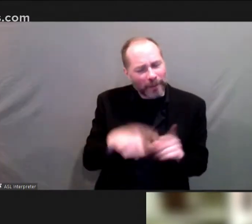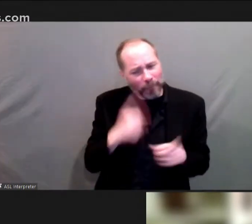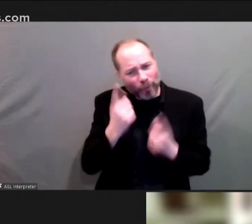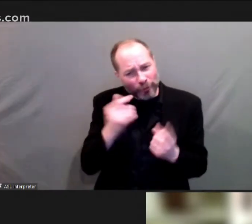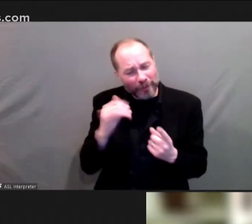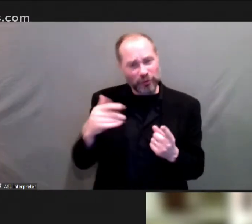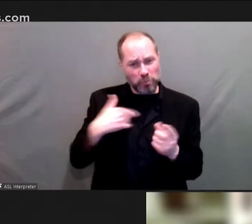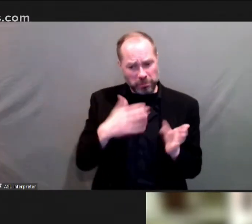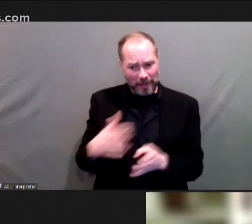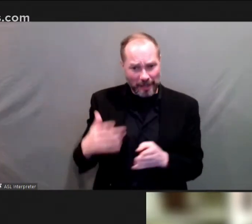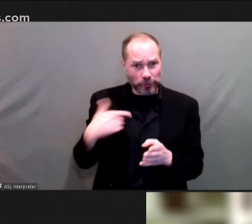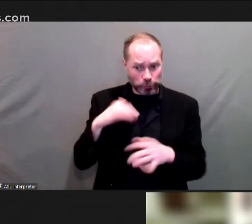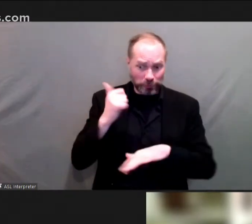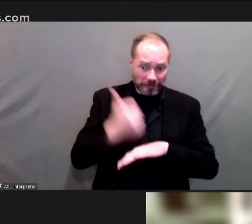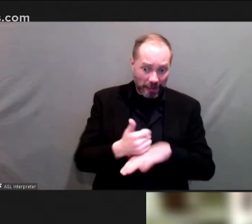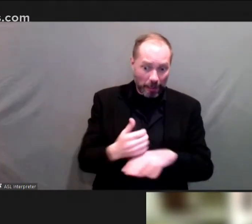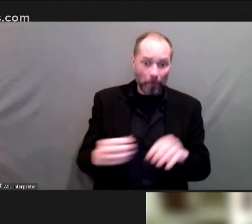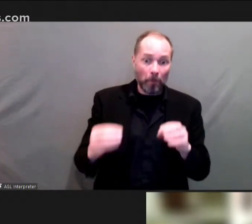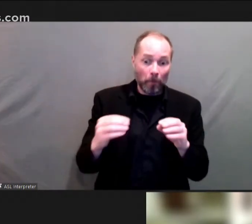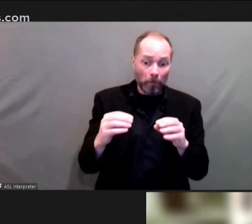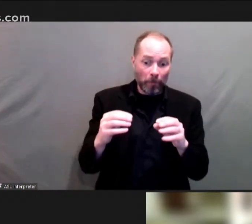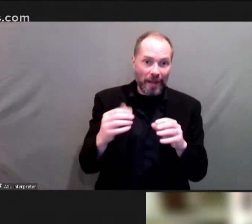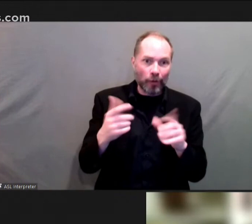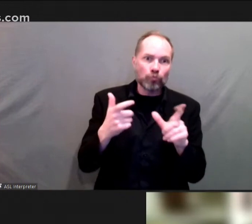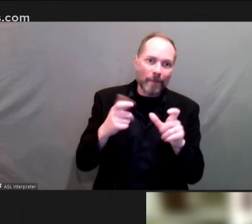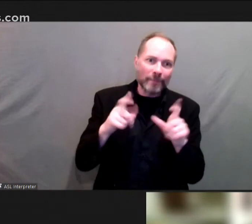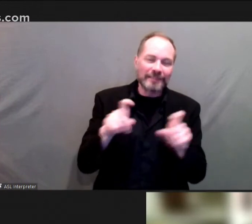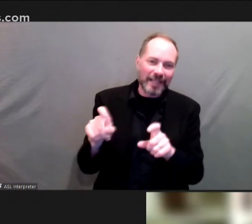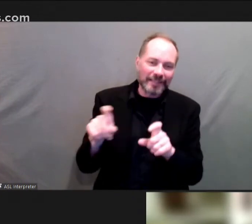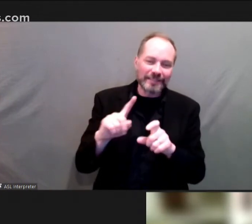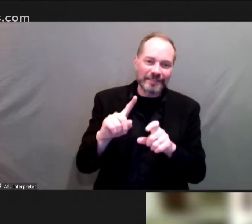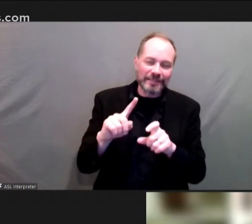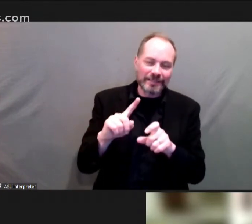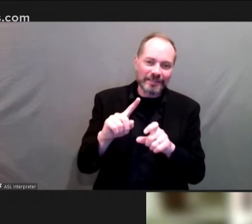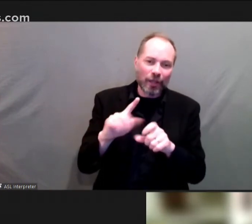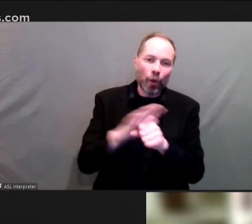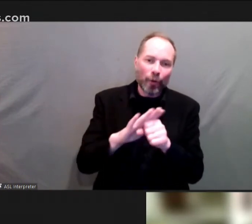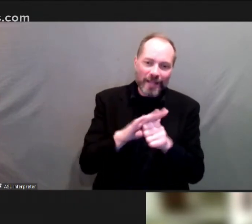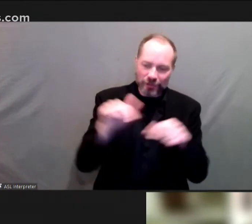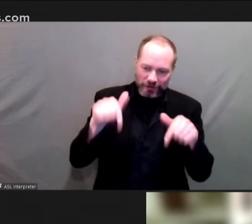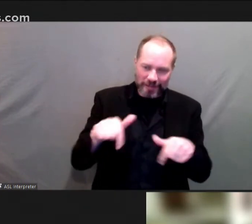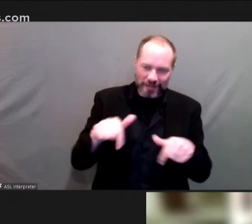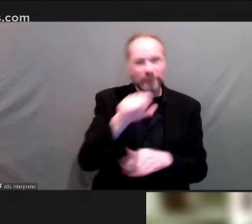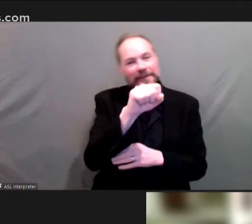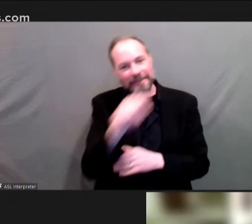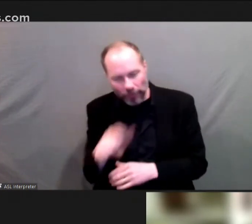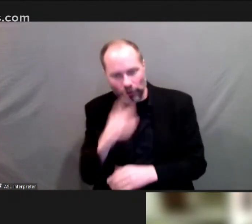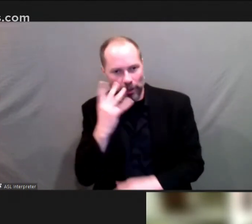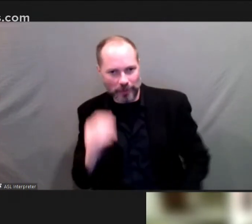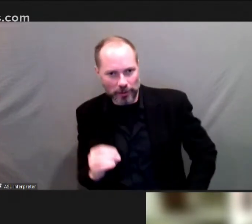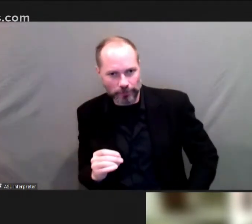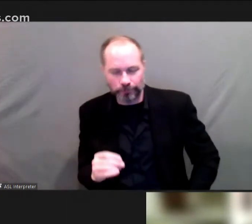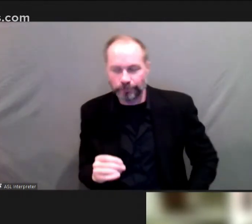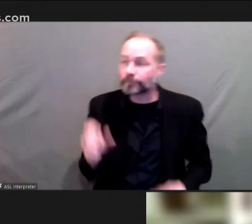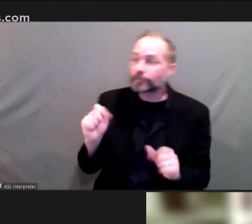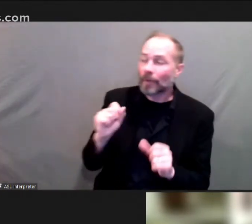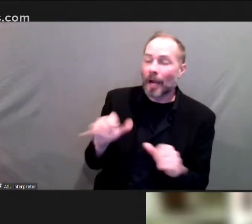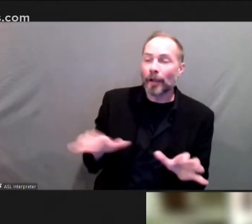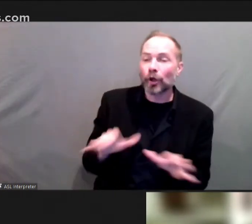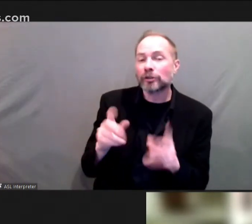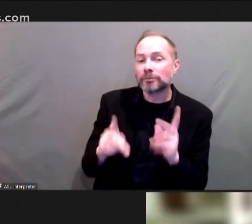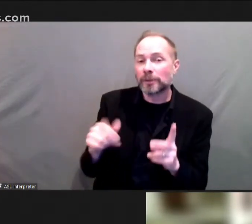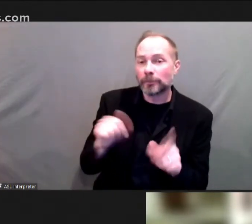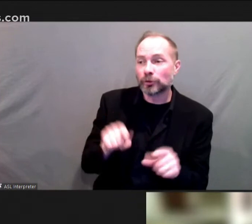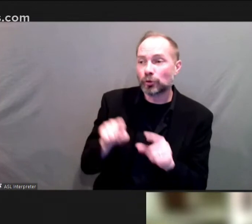are planning to set up any more rapid testing sites here in Southern Colorado. Yeah, I would encourage folks to go to